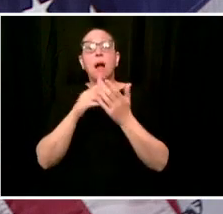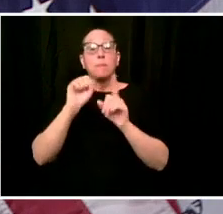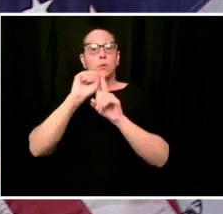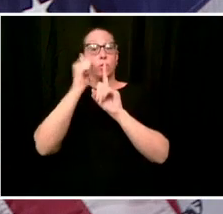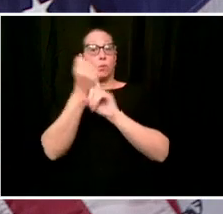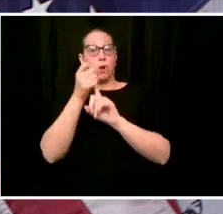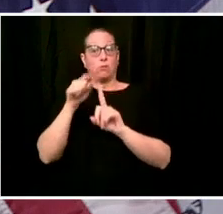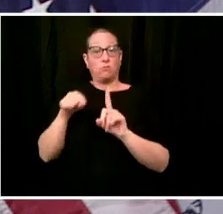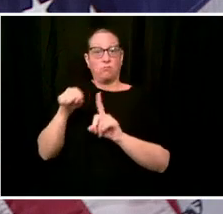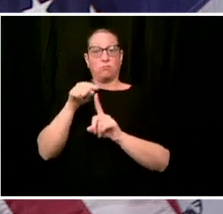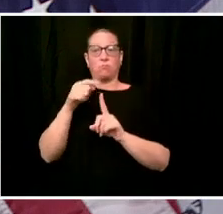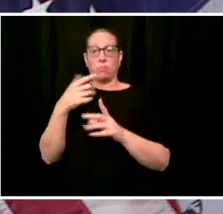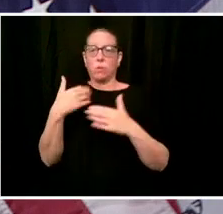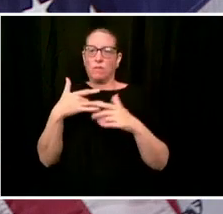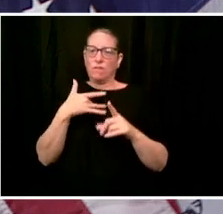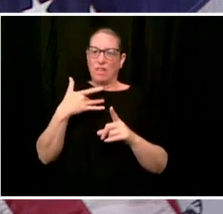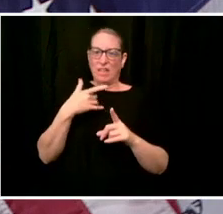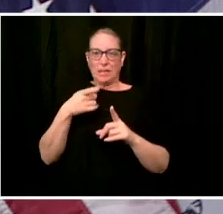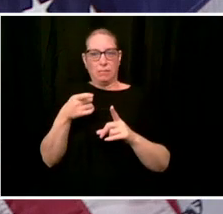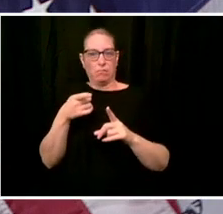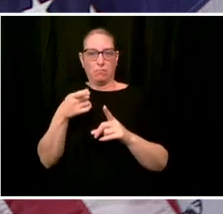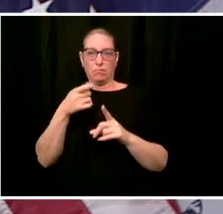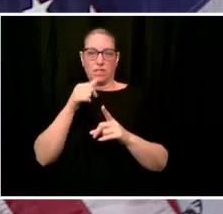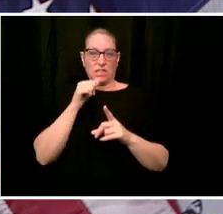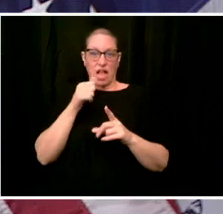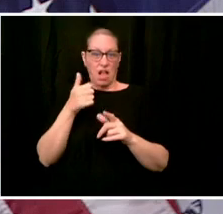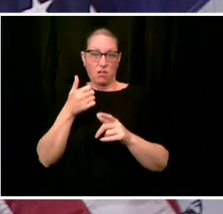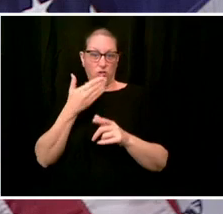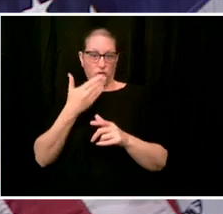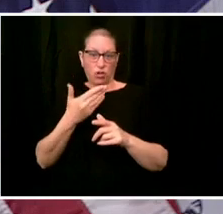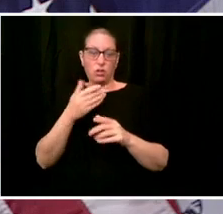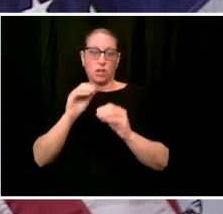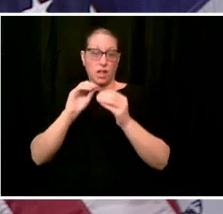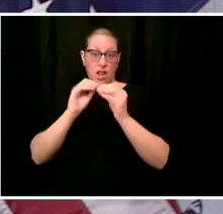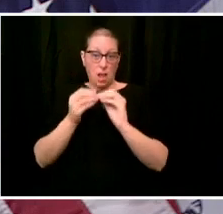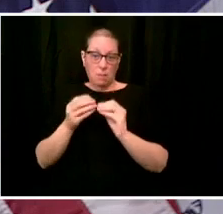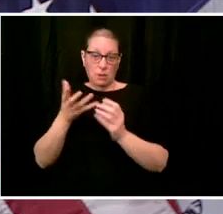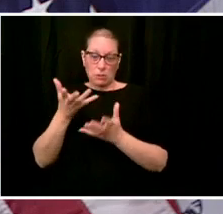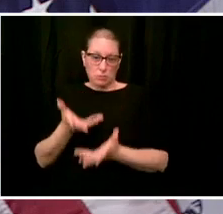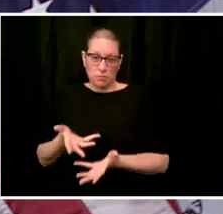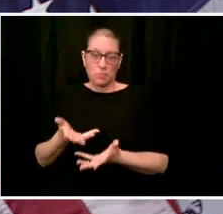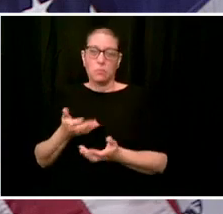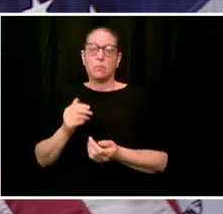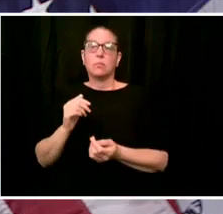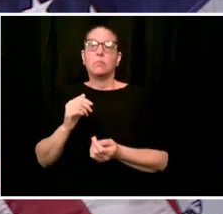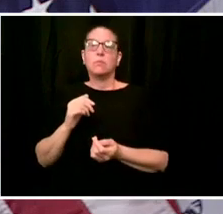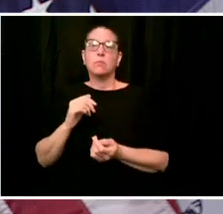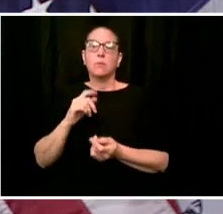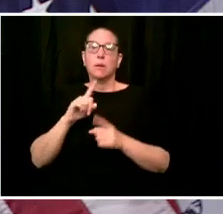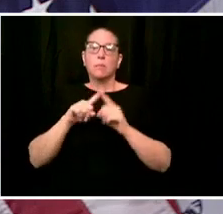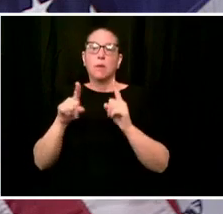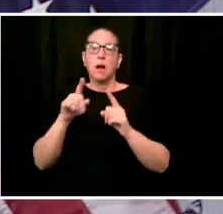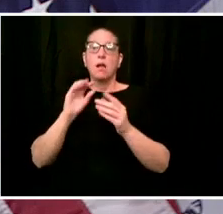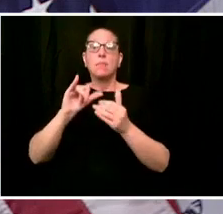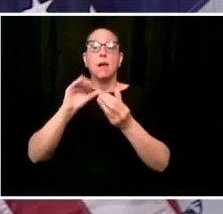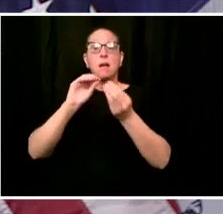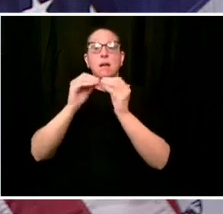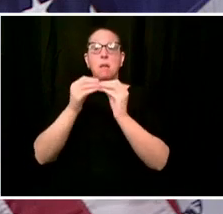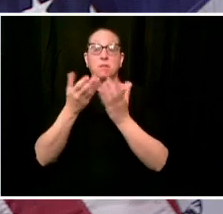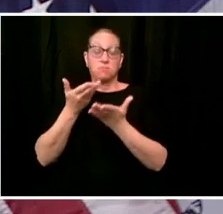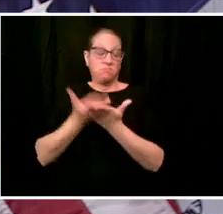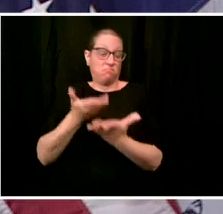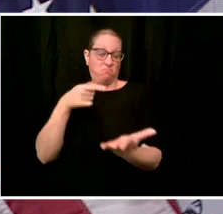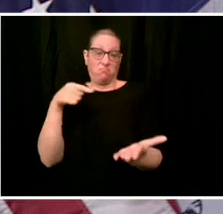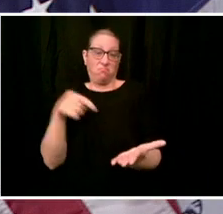sure. But the numbers are the numbers, and summonses have been used sparingly. We'd love them to be used very sparingly